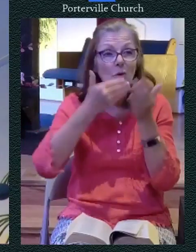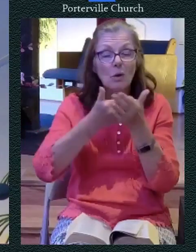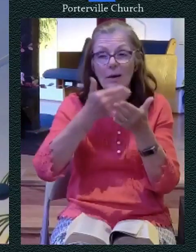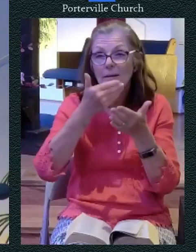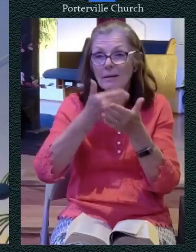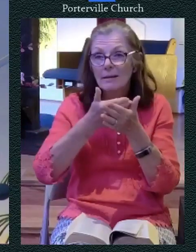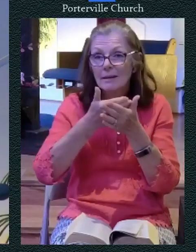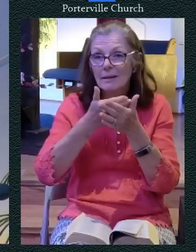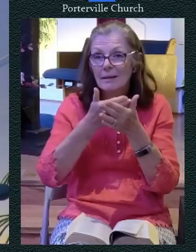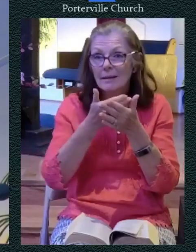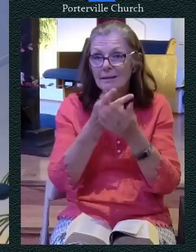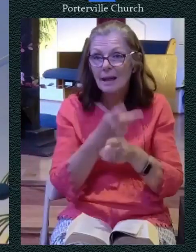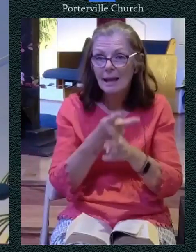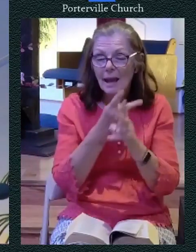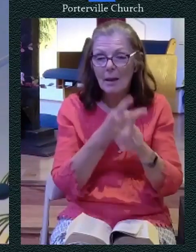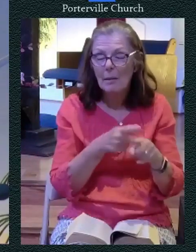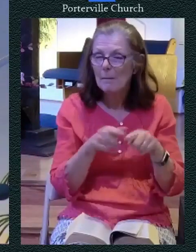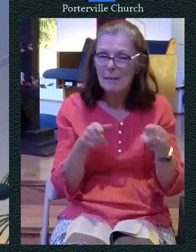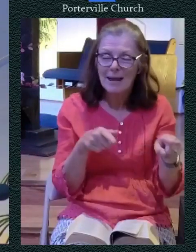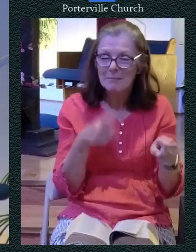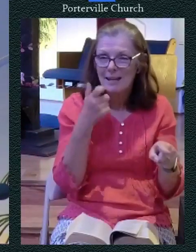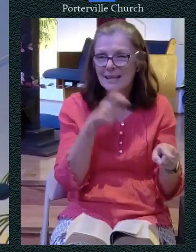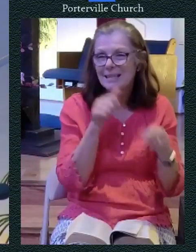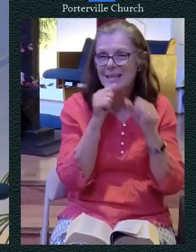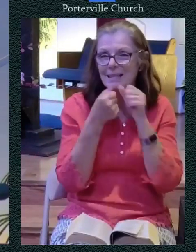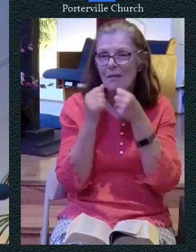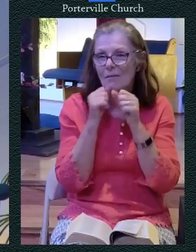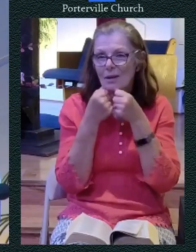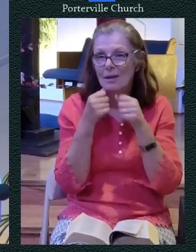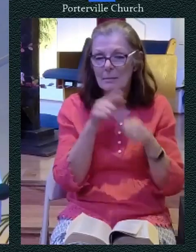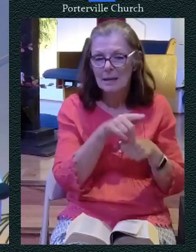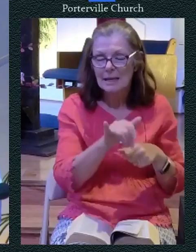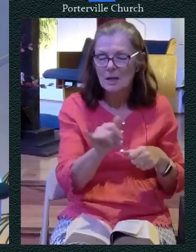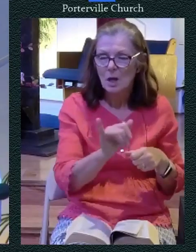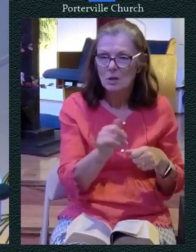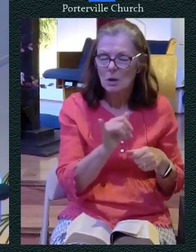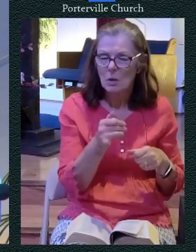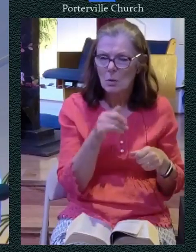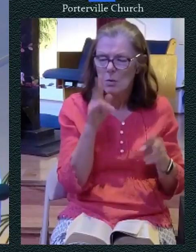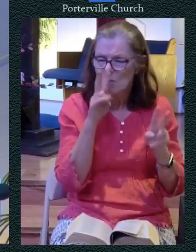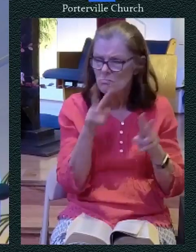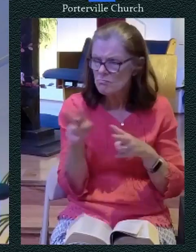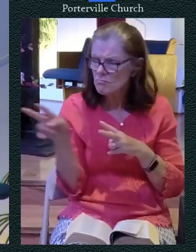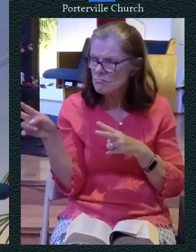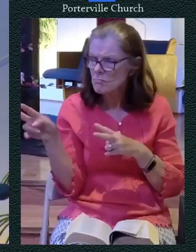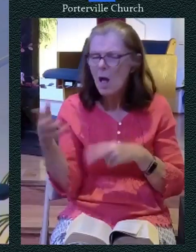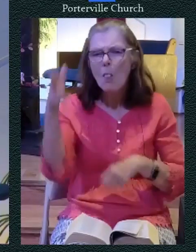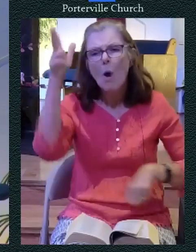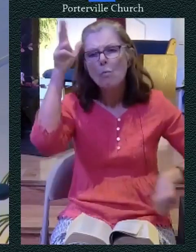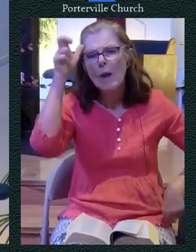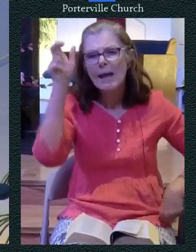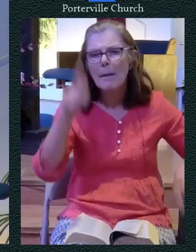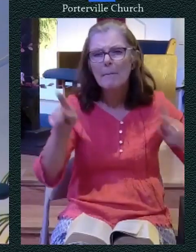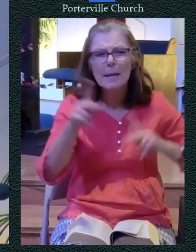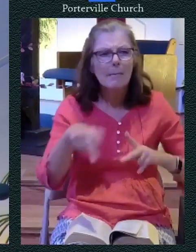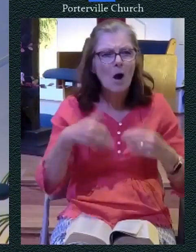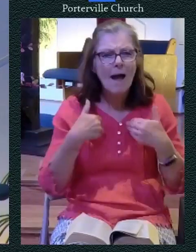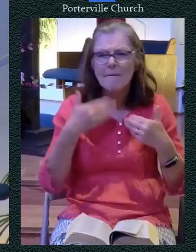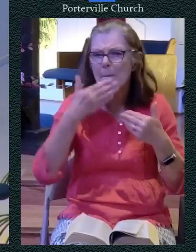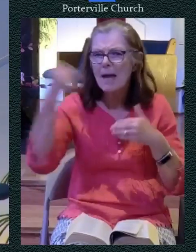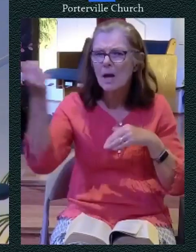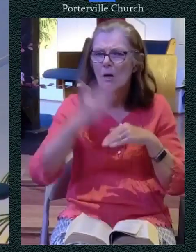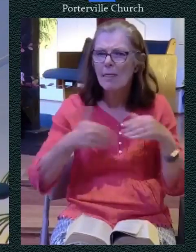suffering. But not only that, he's tempted to look and think the wicked have it better than I do.